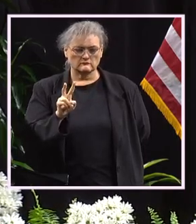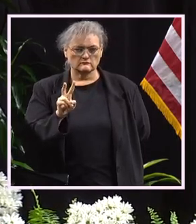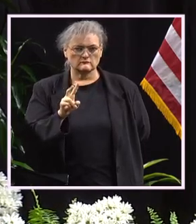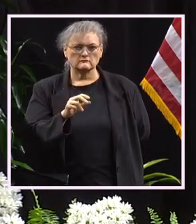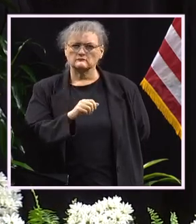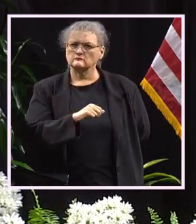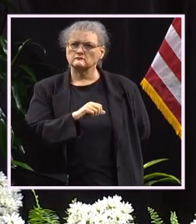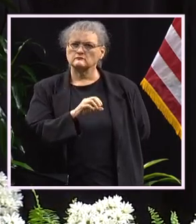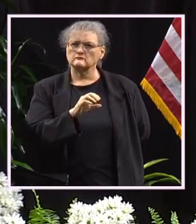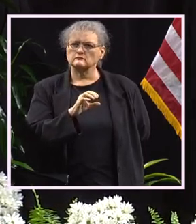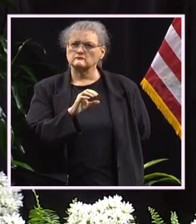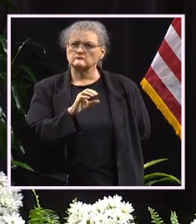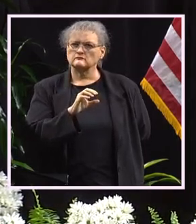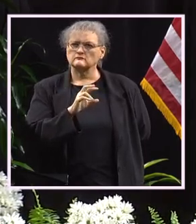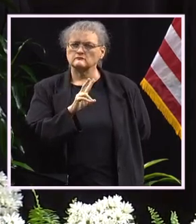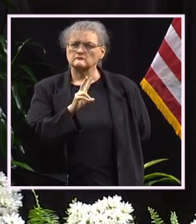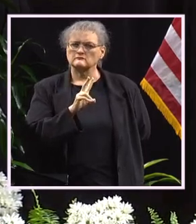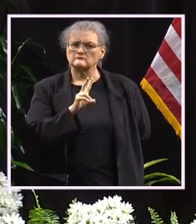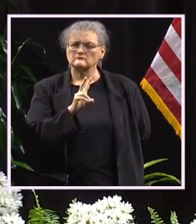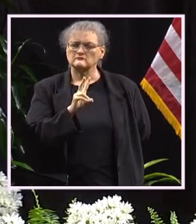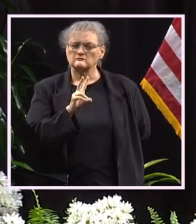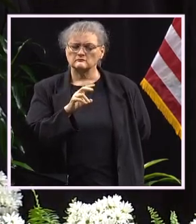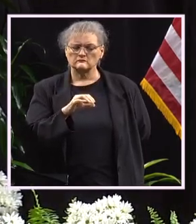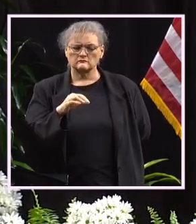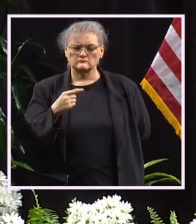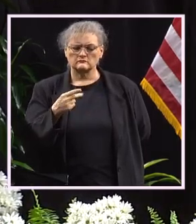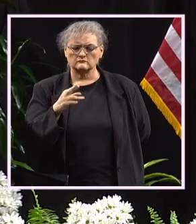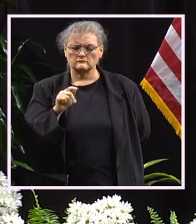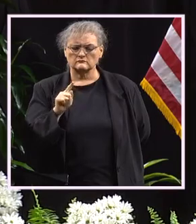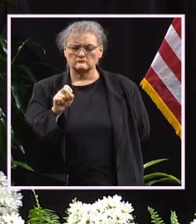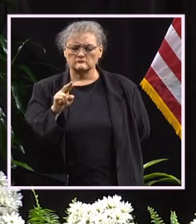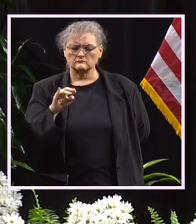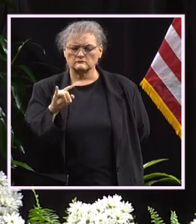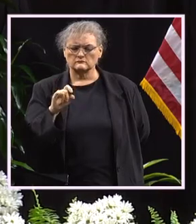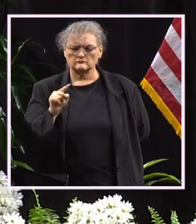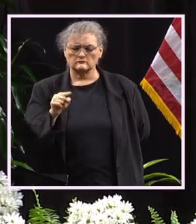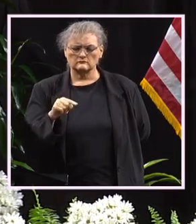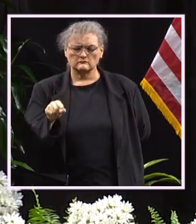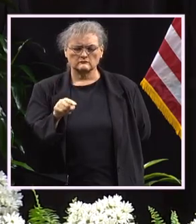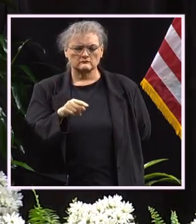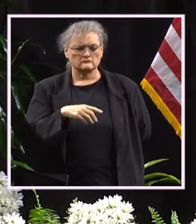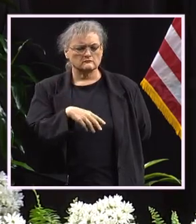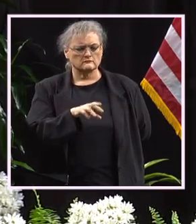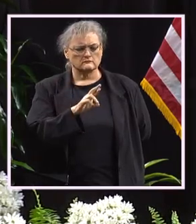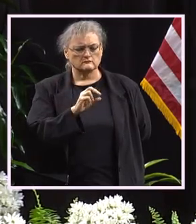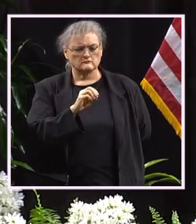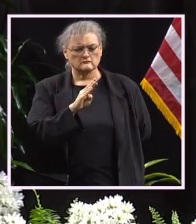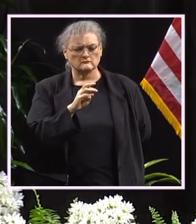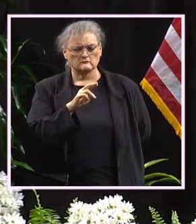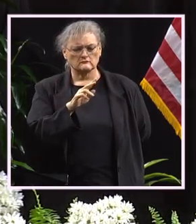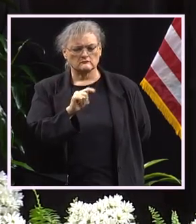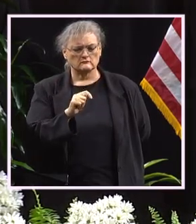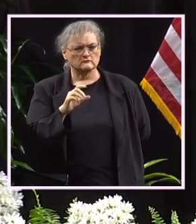Aniesa Gutierrez. Alondra Alicia Agure. Dagoberto N.